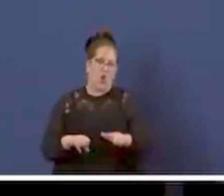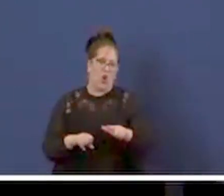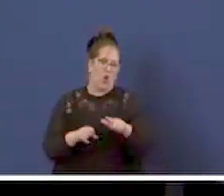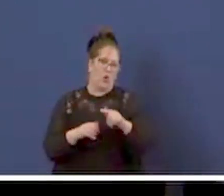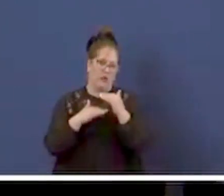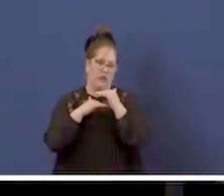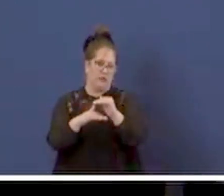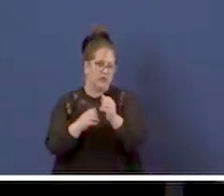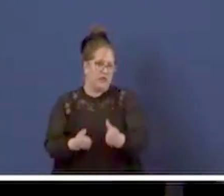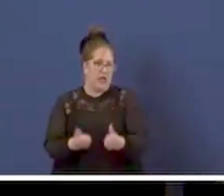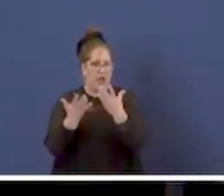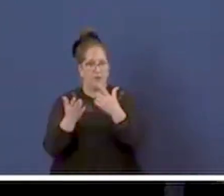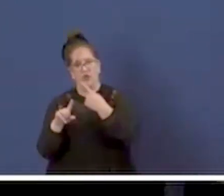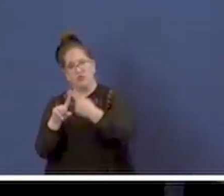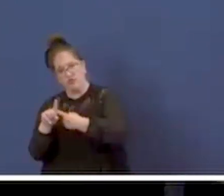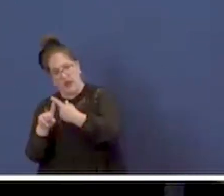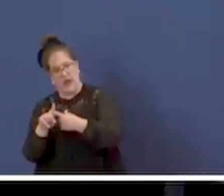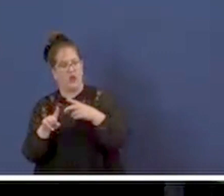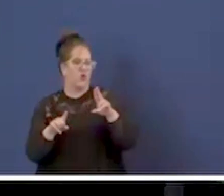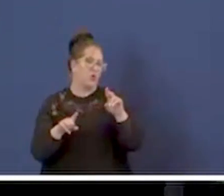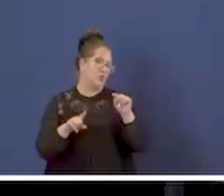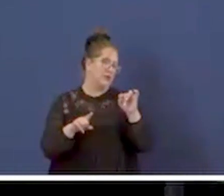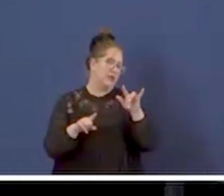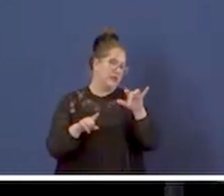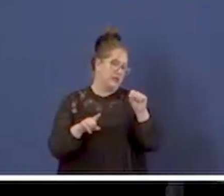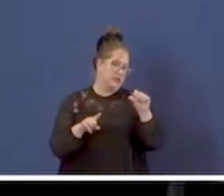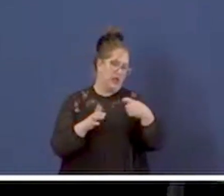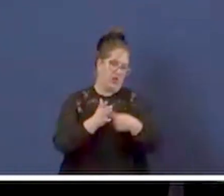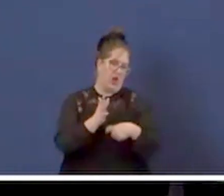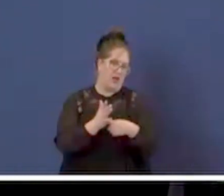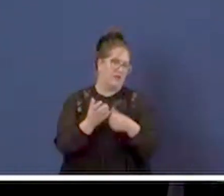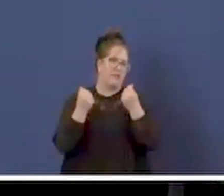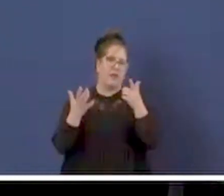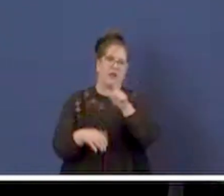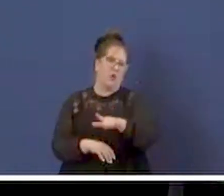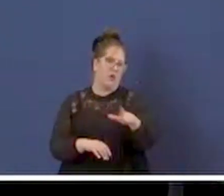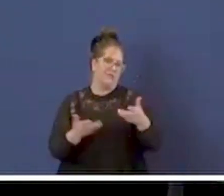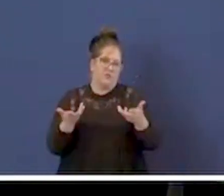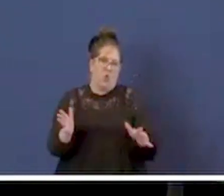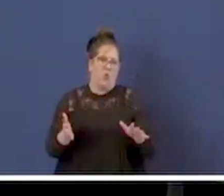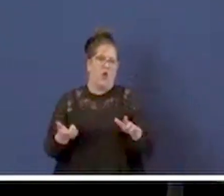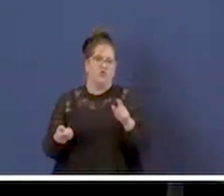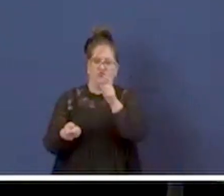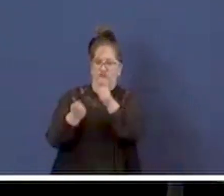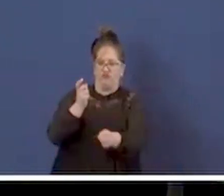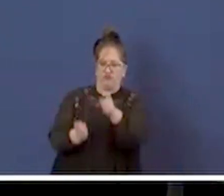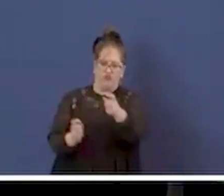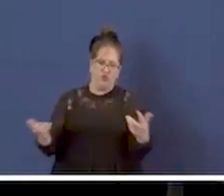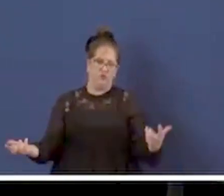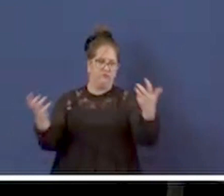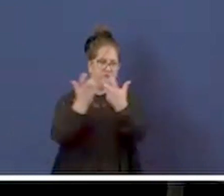how much rent and utilities can cost. And a lot of landlords don't want to lower their rent to accommodate a housing